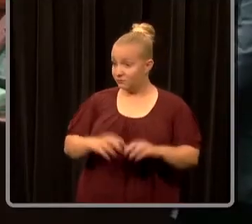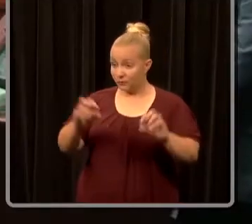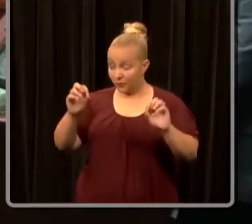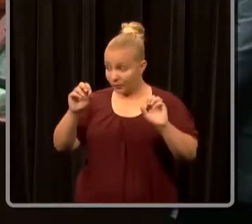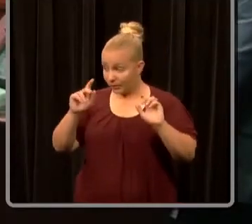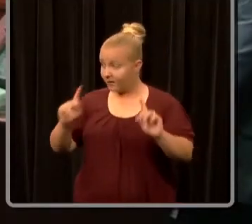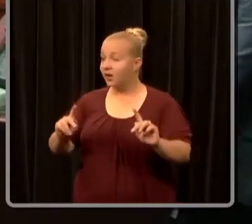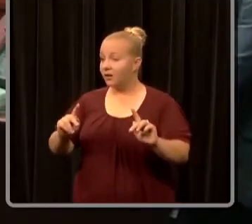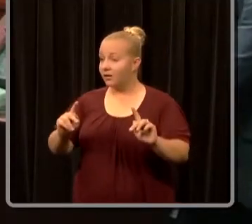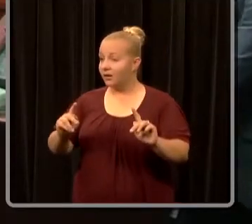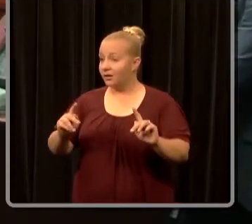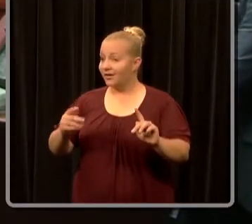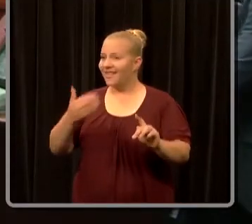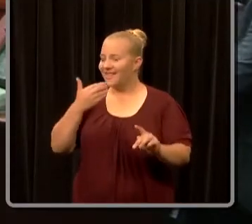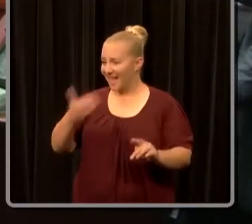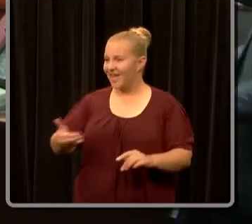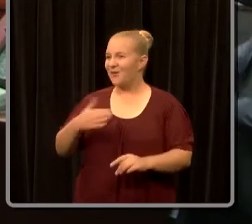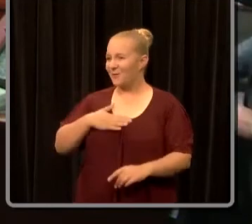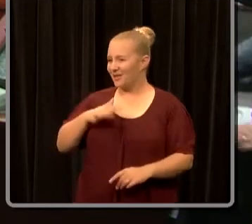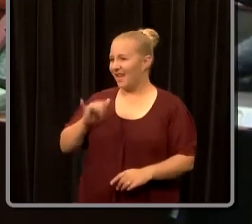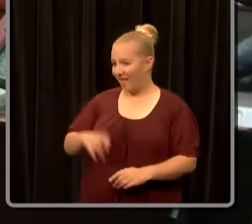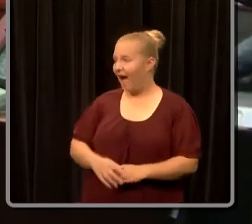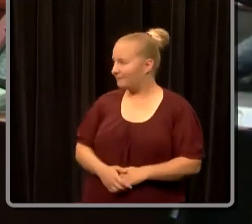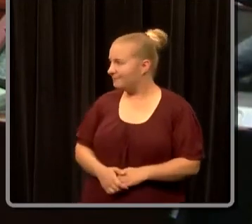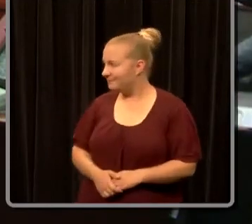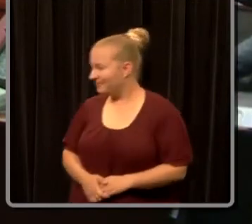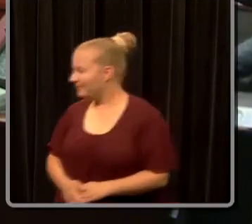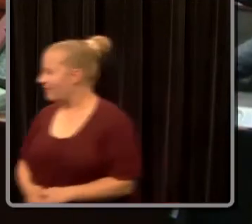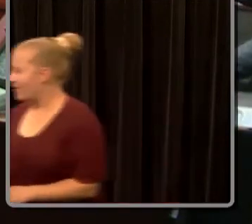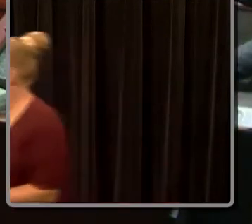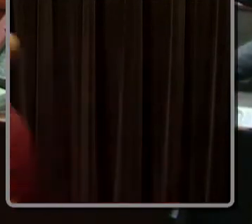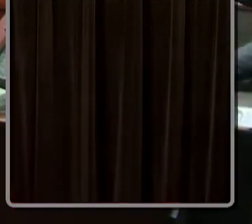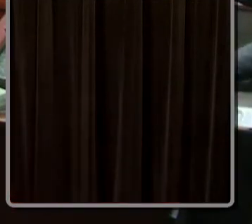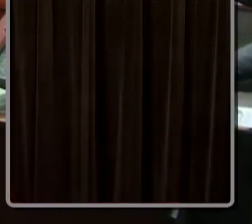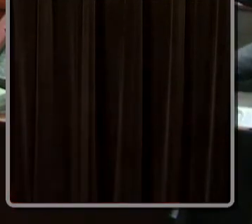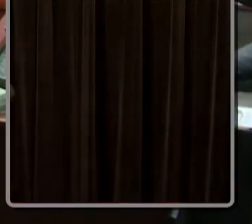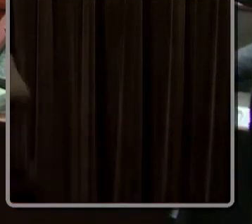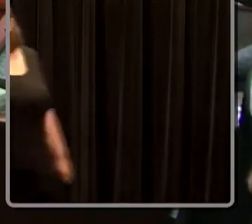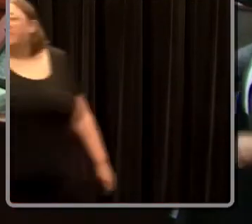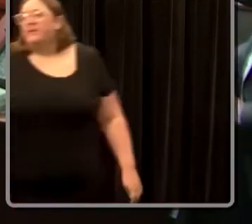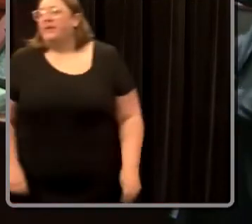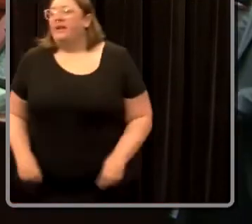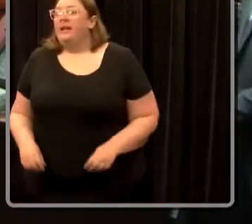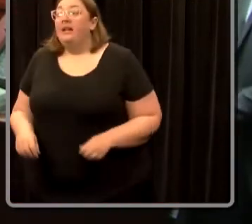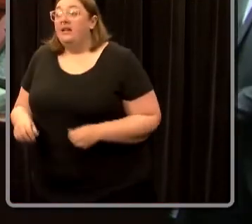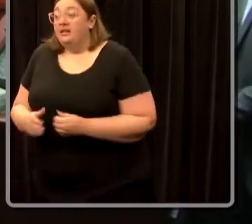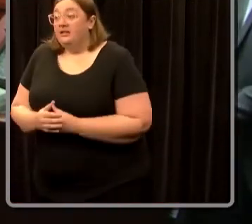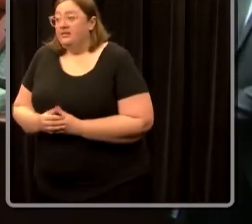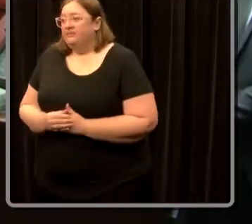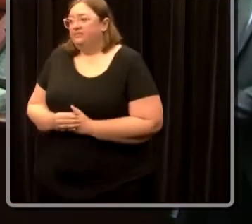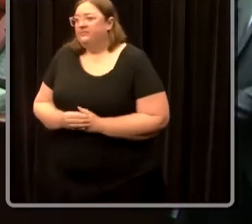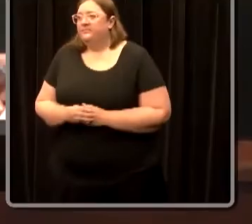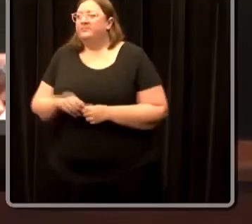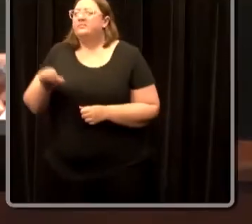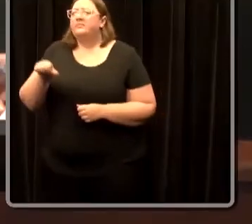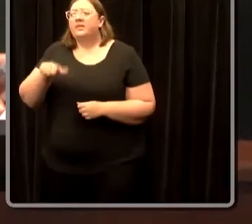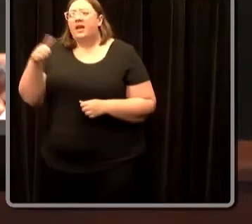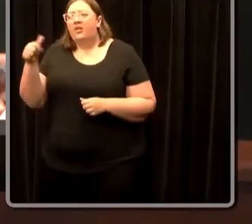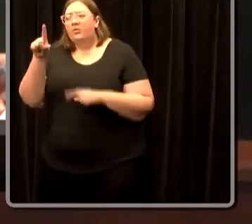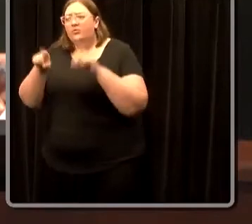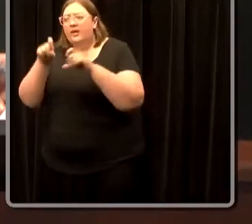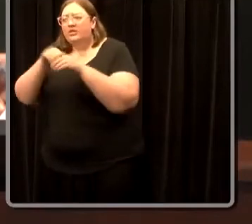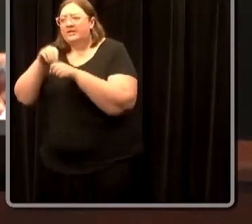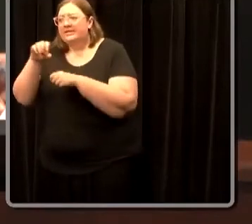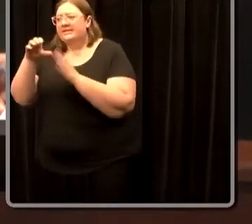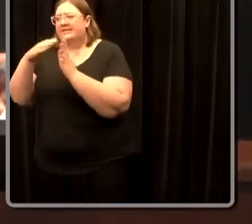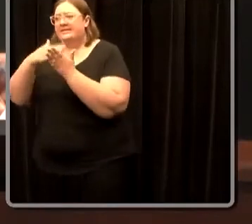Okay. Seeing none, thank you. Appreciate that. Are there any other questions in section 3?